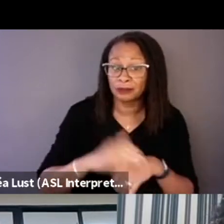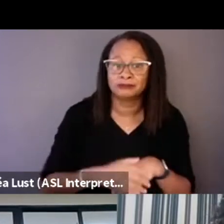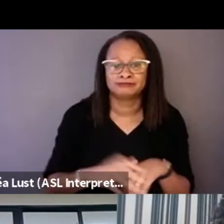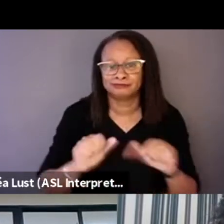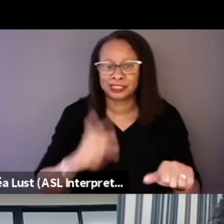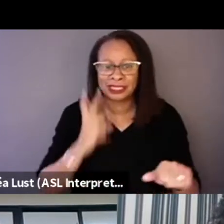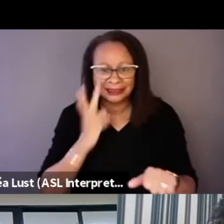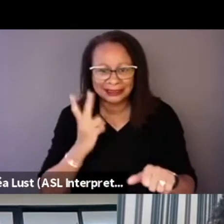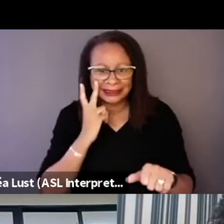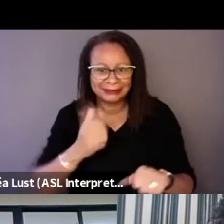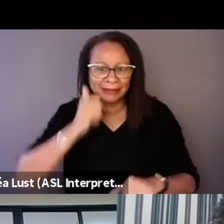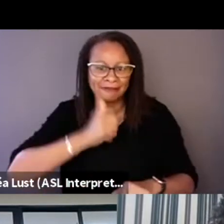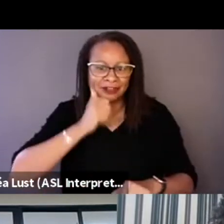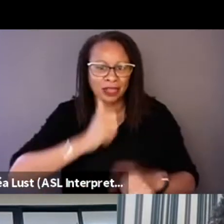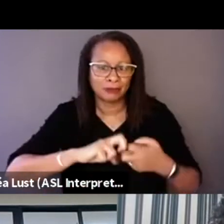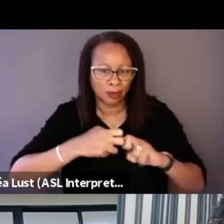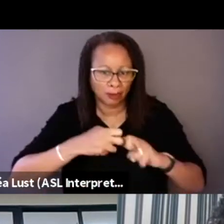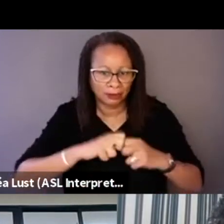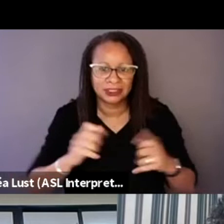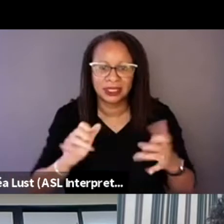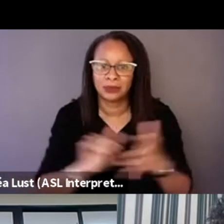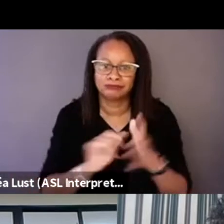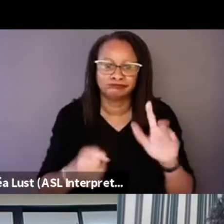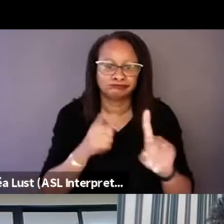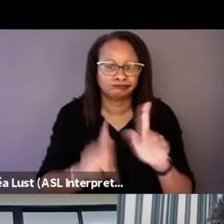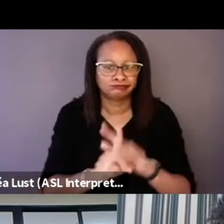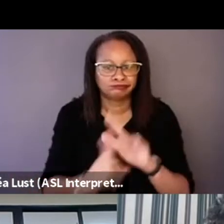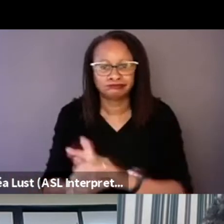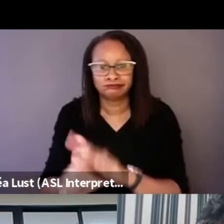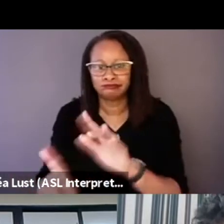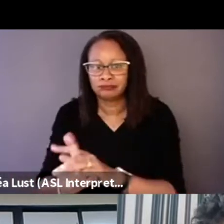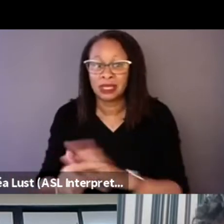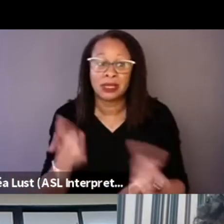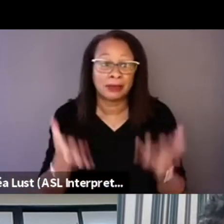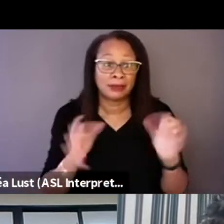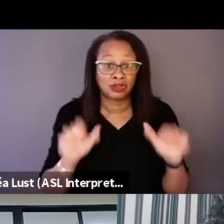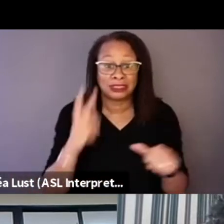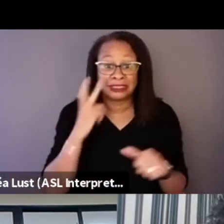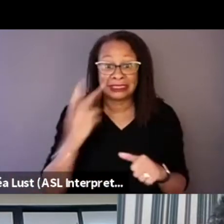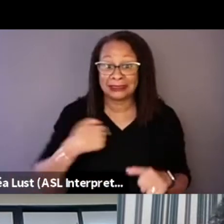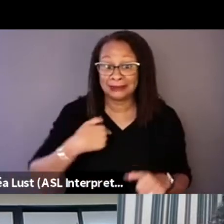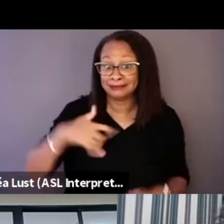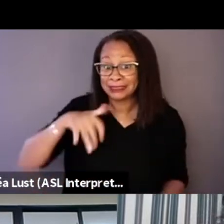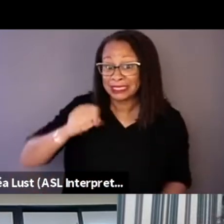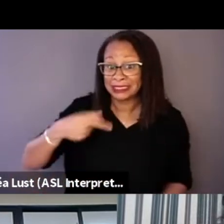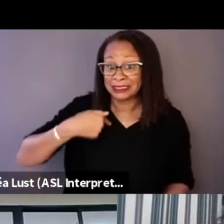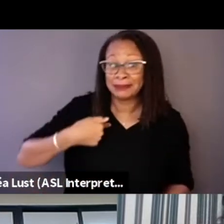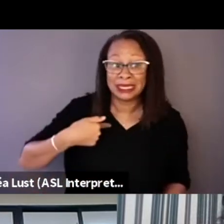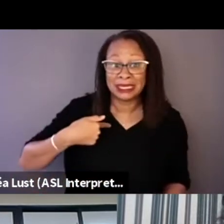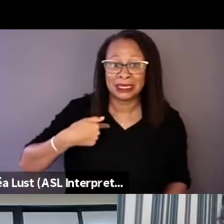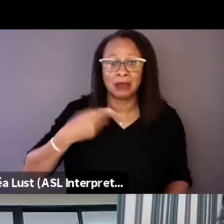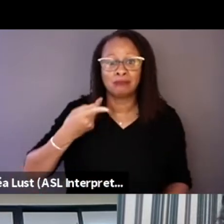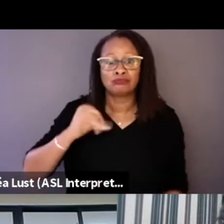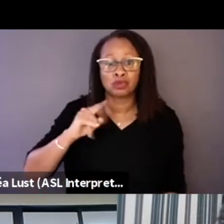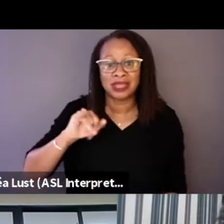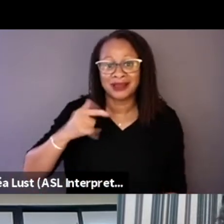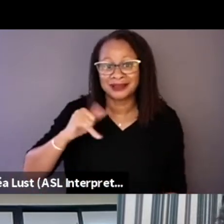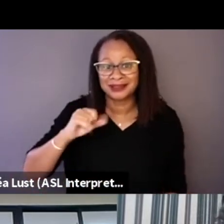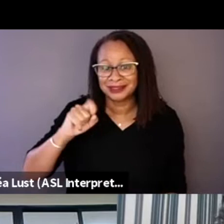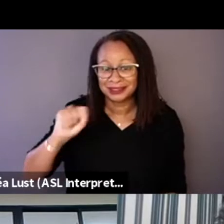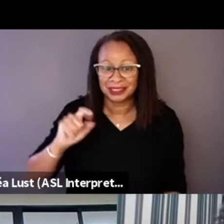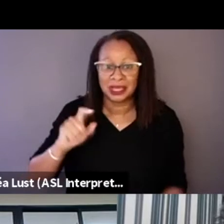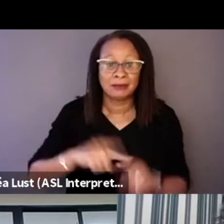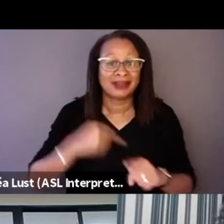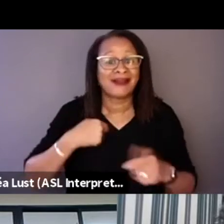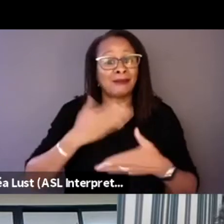the day-to-day. Maybe you will be able to see, yes, yeah, it's me that I am the protagonist, but you will also see I am a part